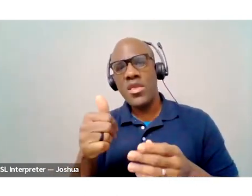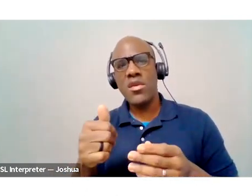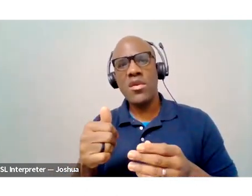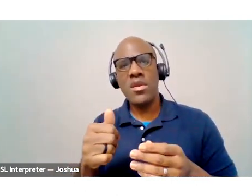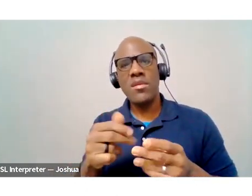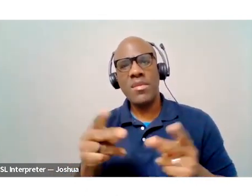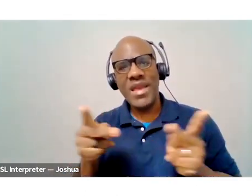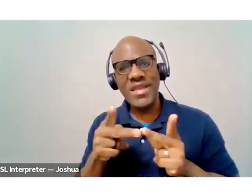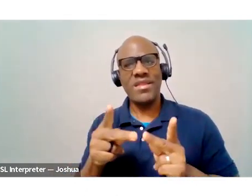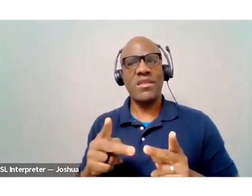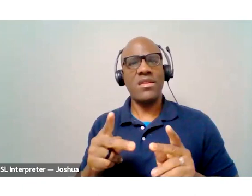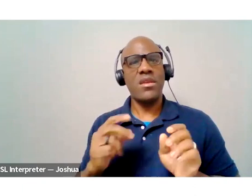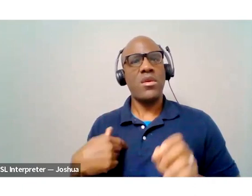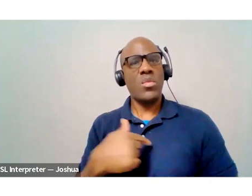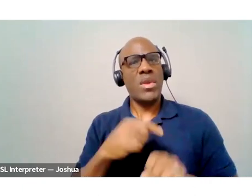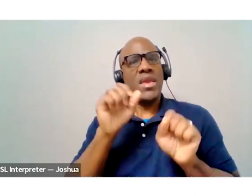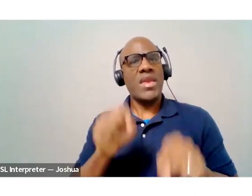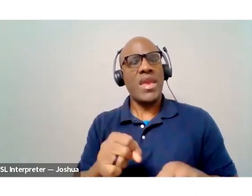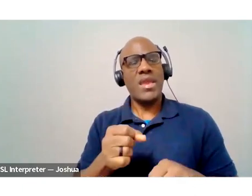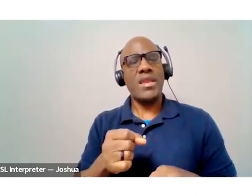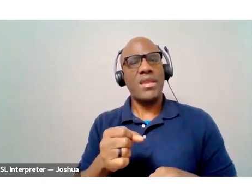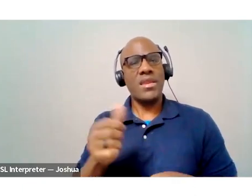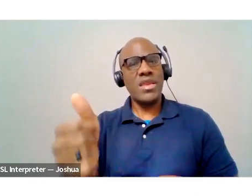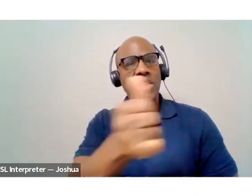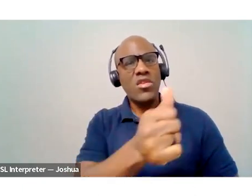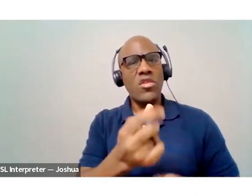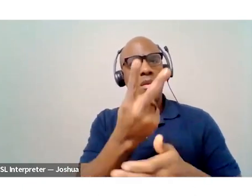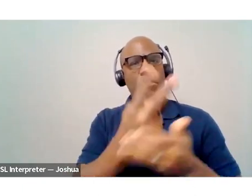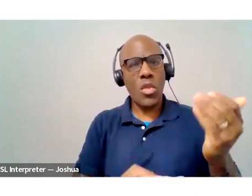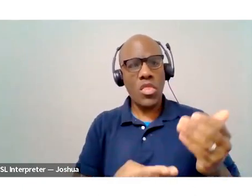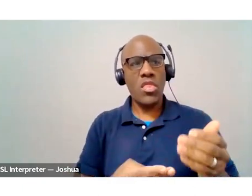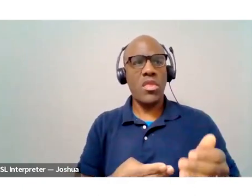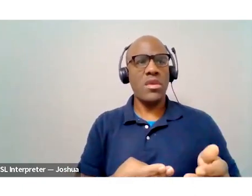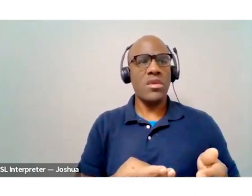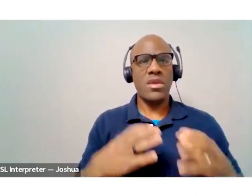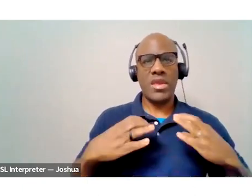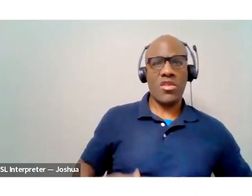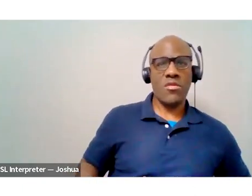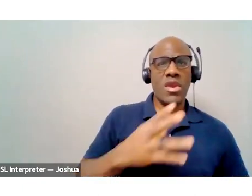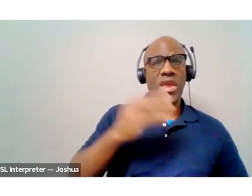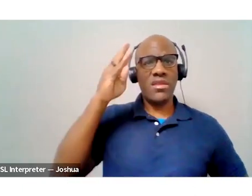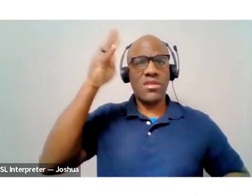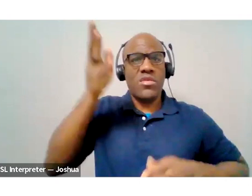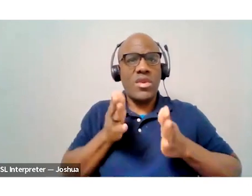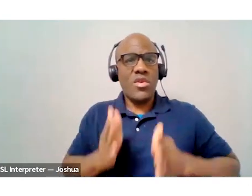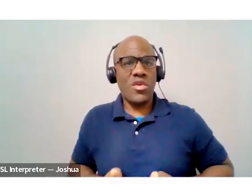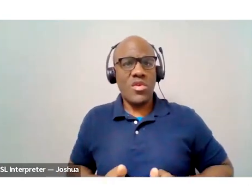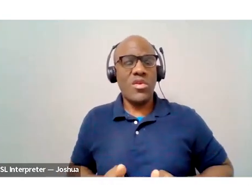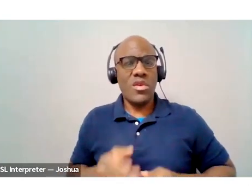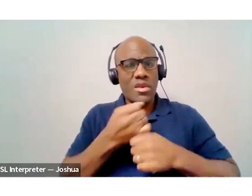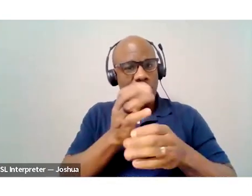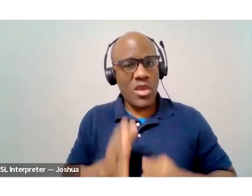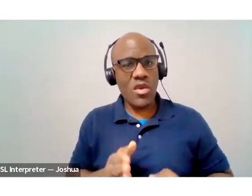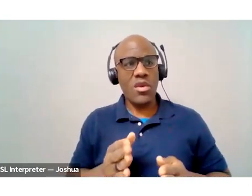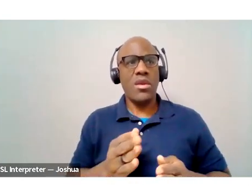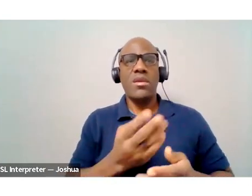the creator and we are the content consumer. But even in the consumption, we